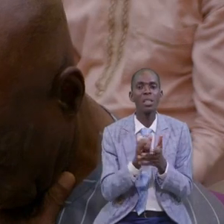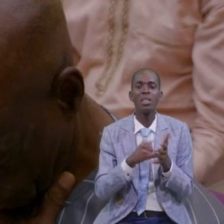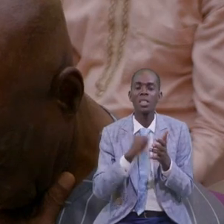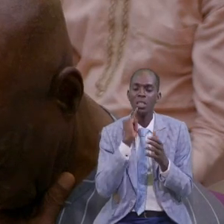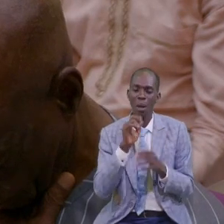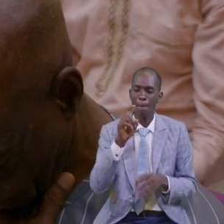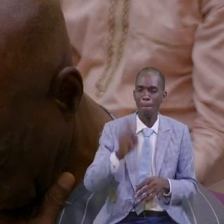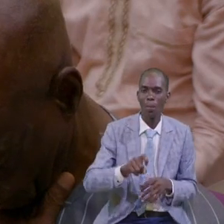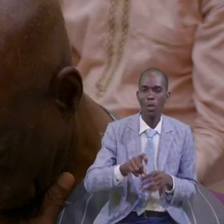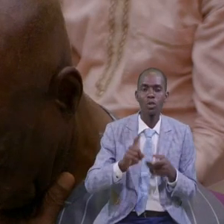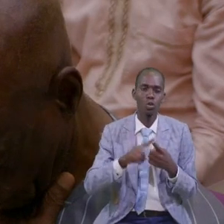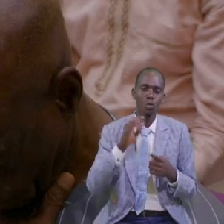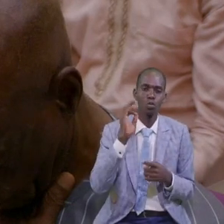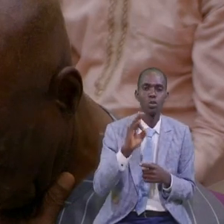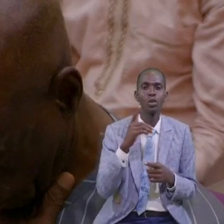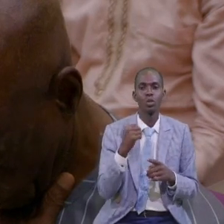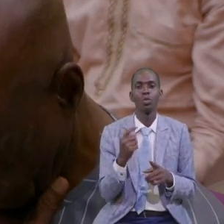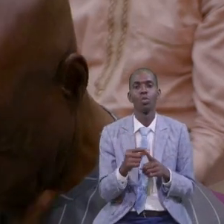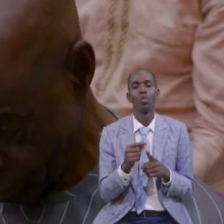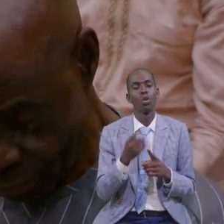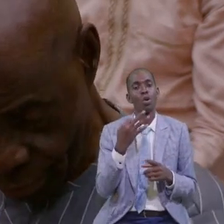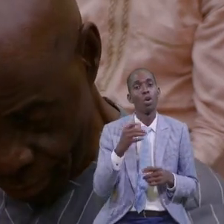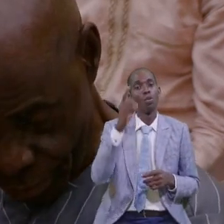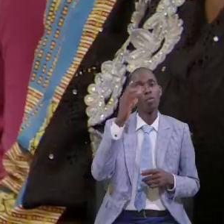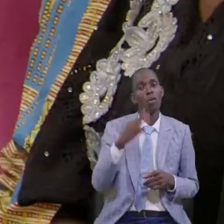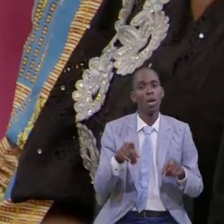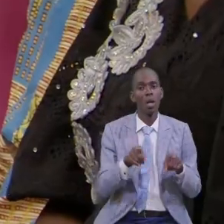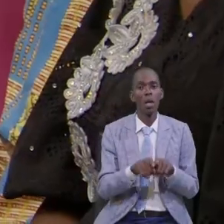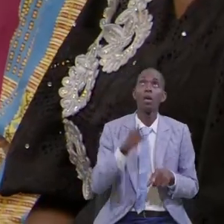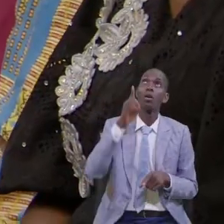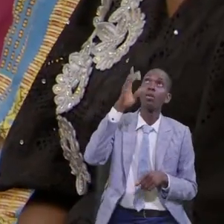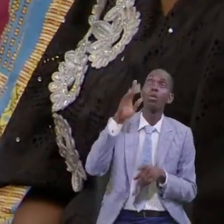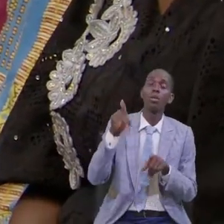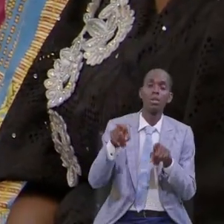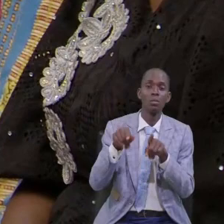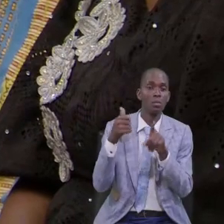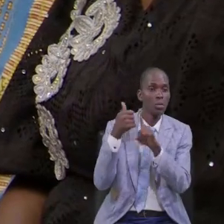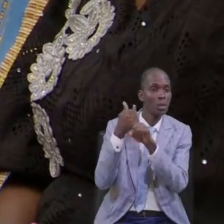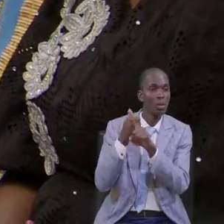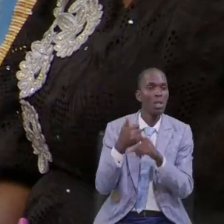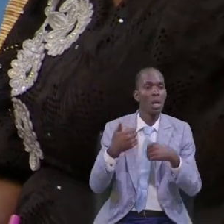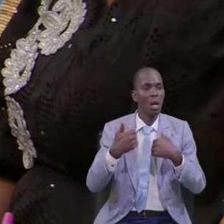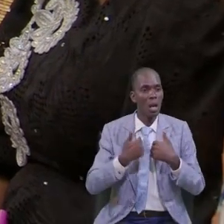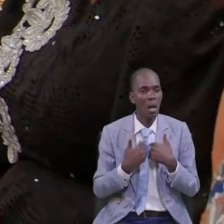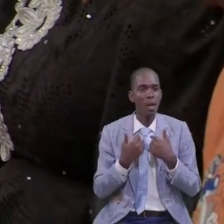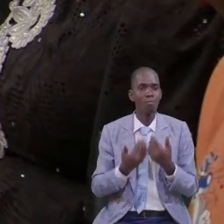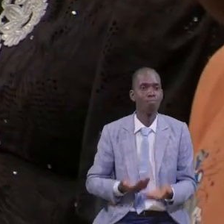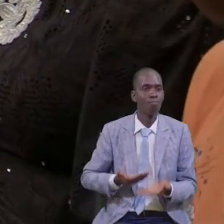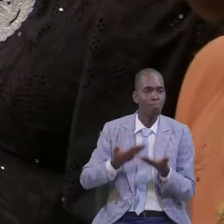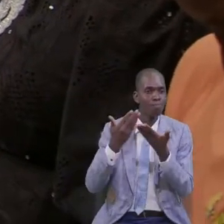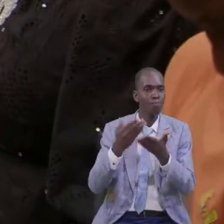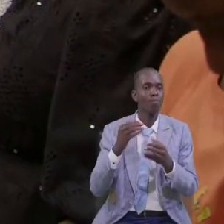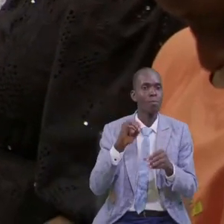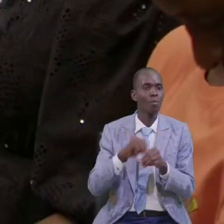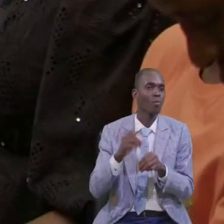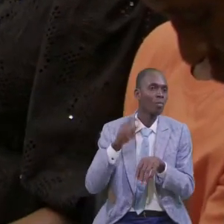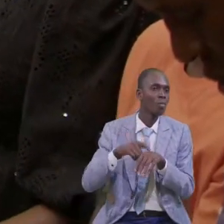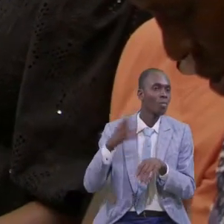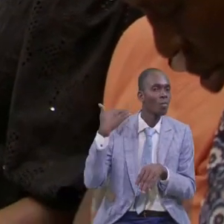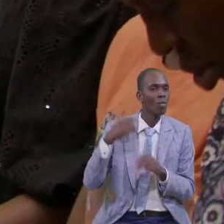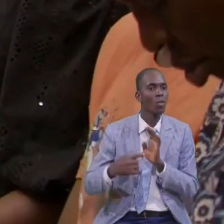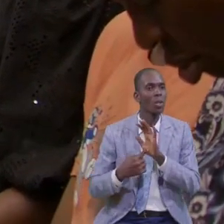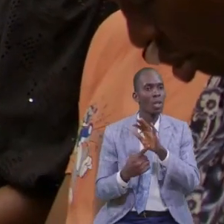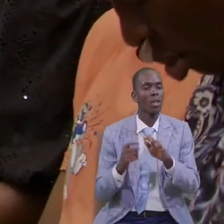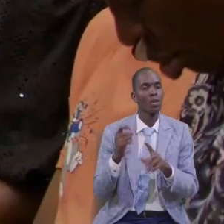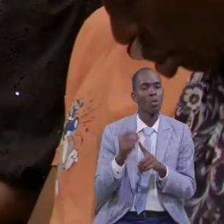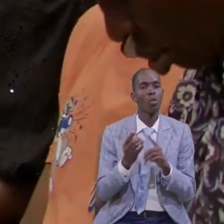is that that God himself has ordained in due times, manifested his word through preaching,